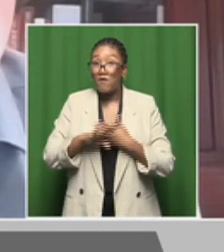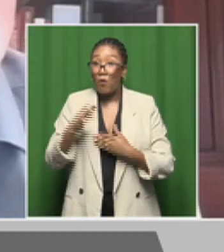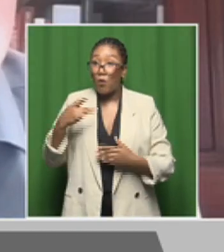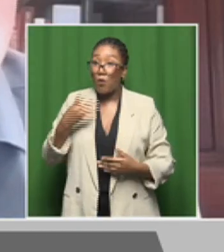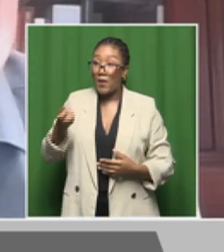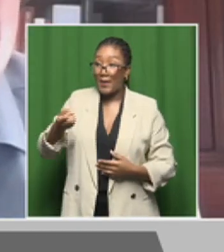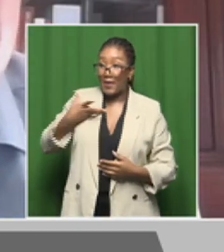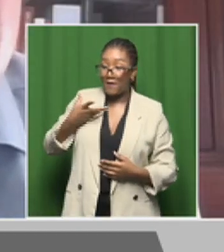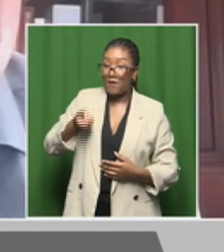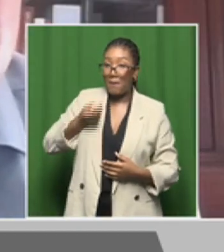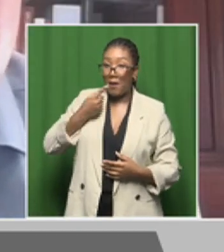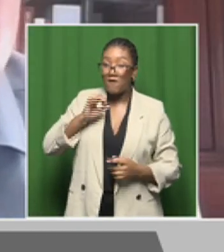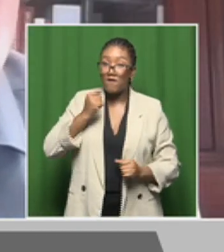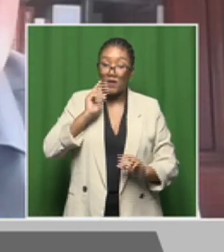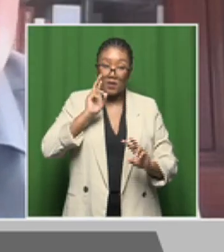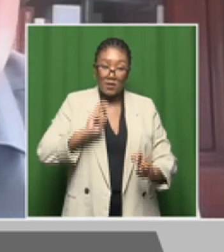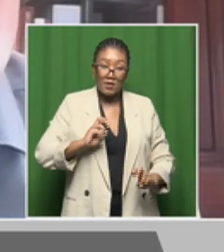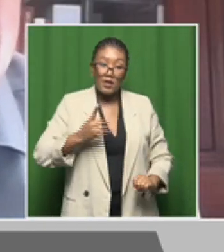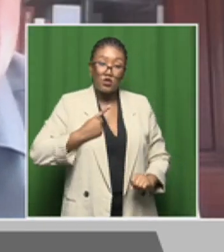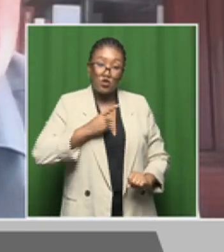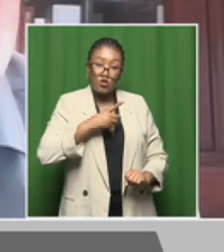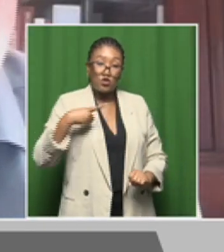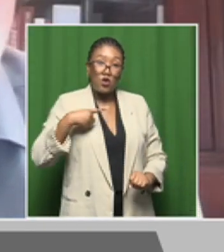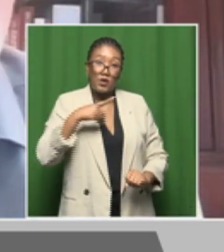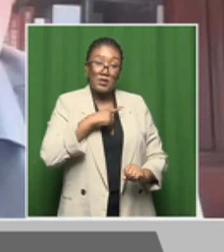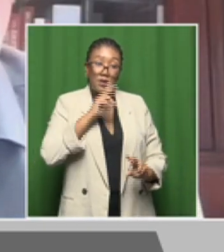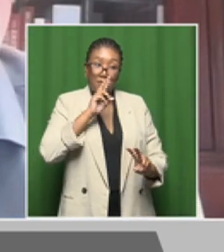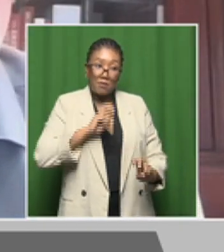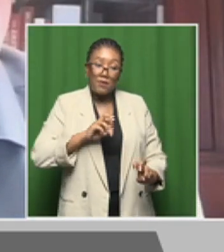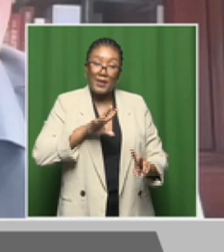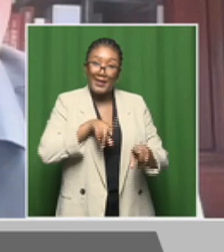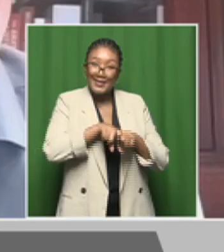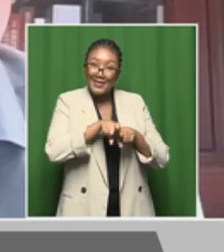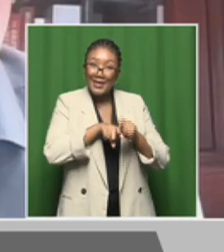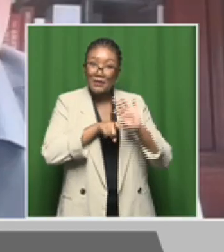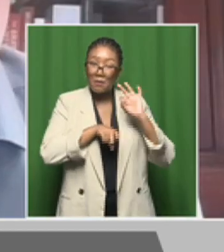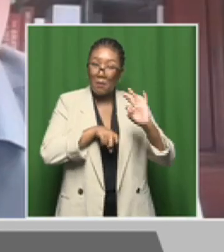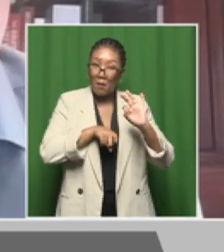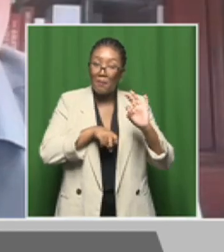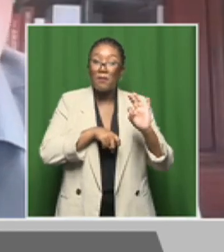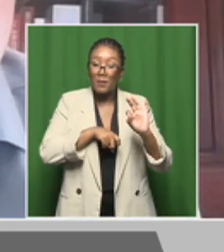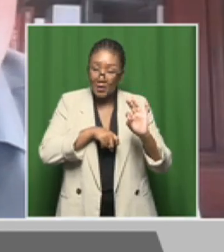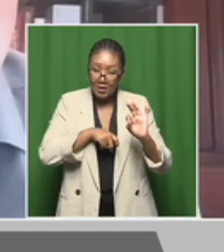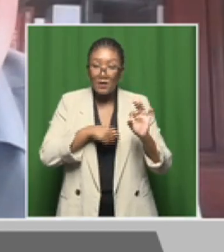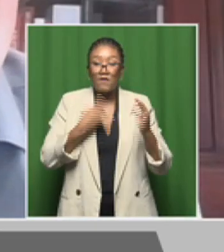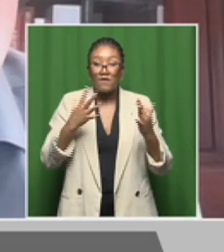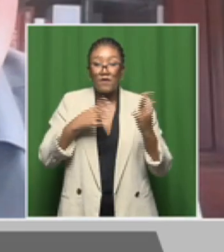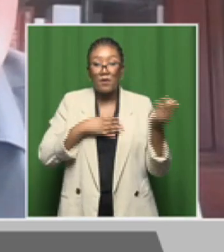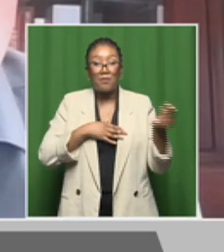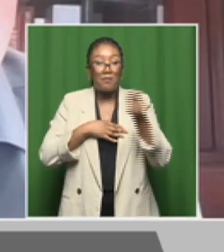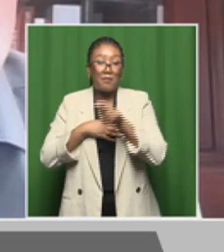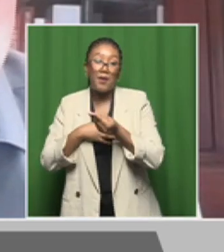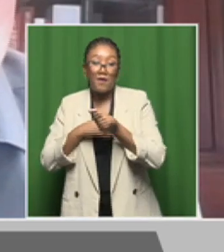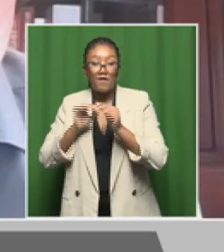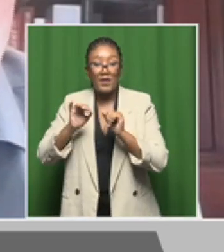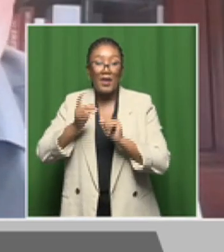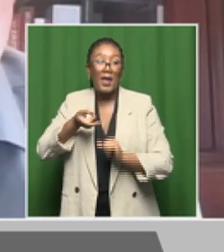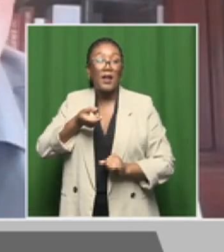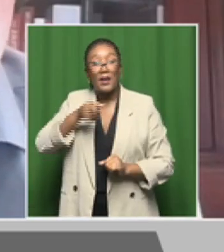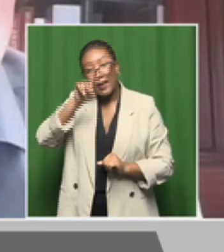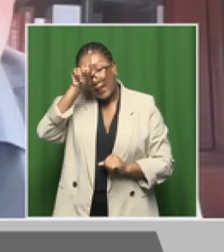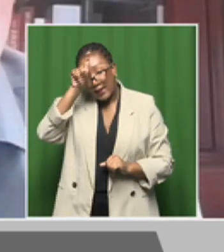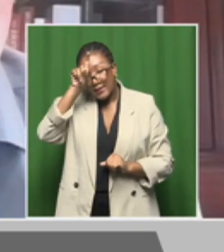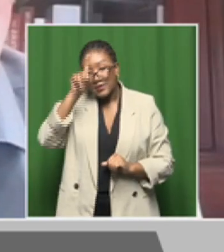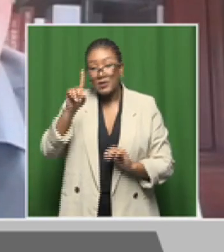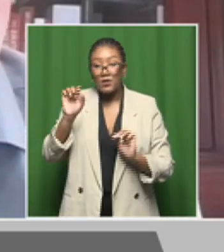Of course, the doctor needs to prescribe the right dose. So once you go to your doctor, these